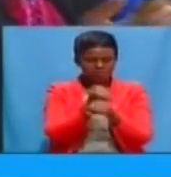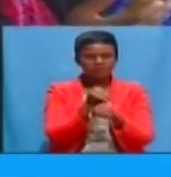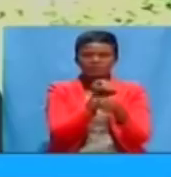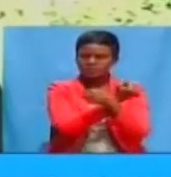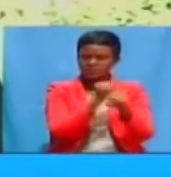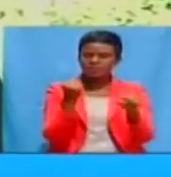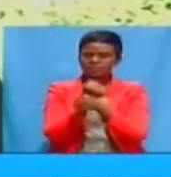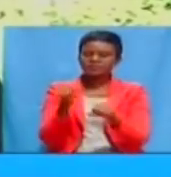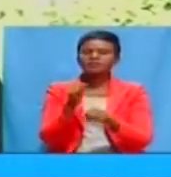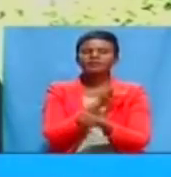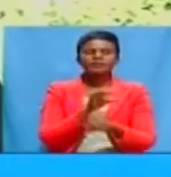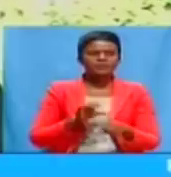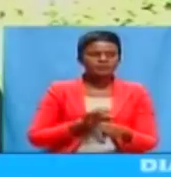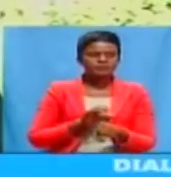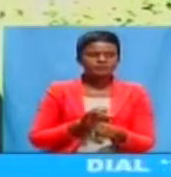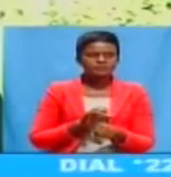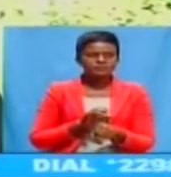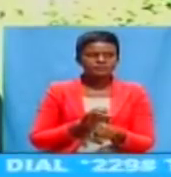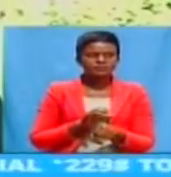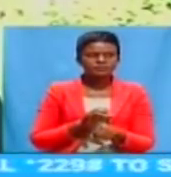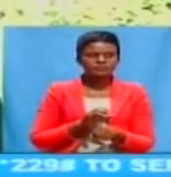the corporation. So we are geared